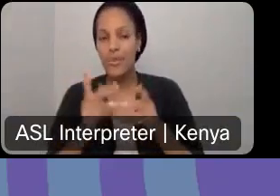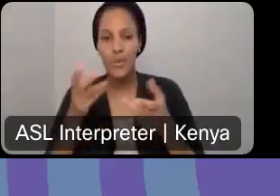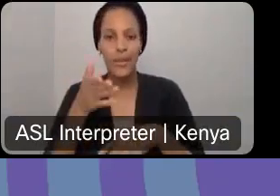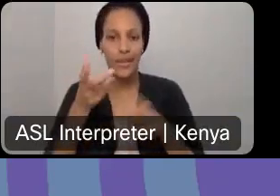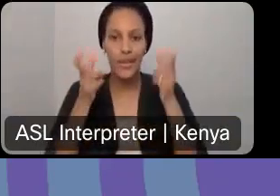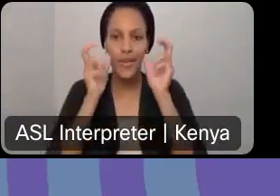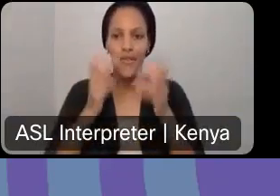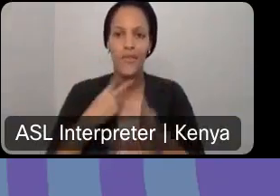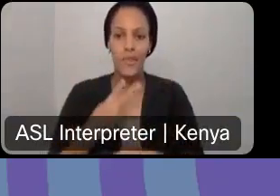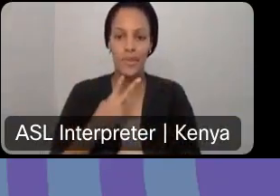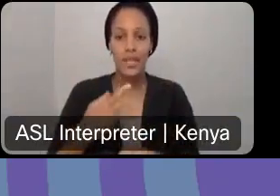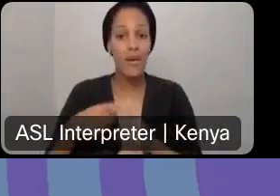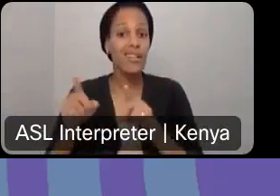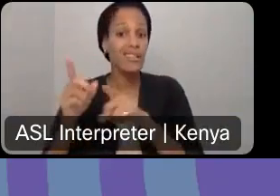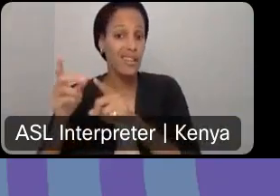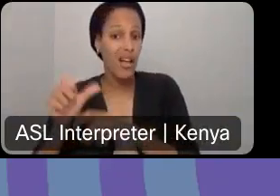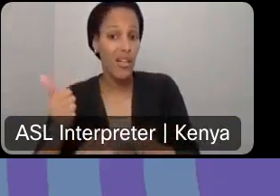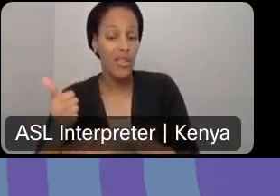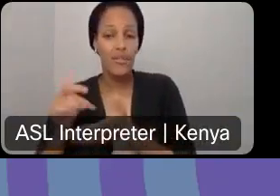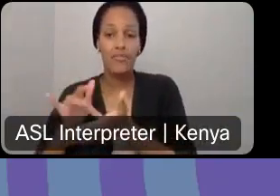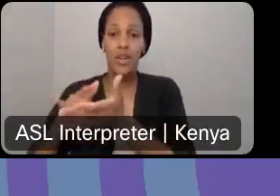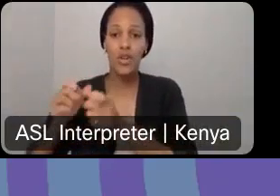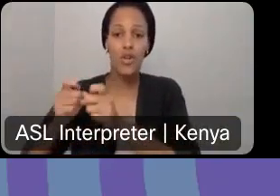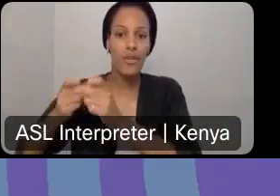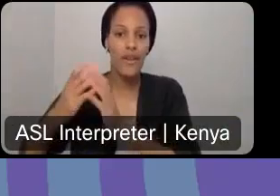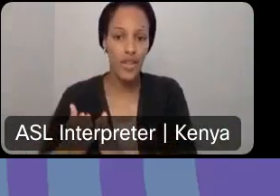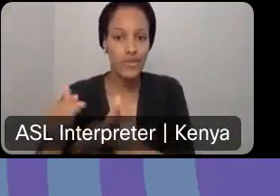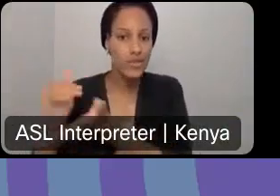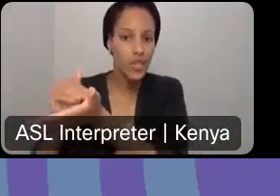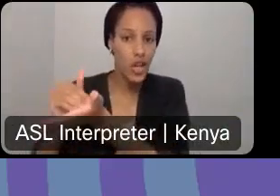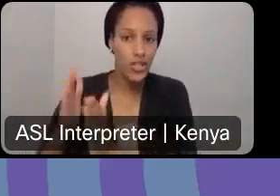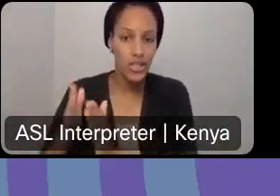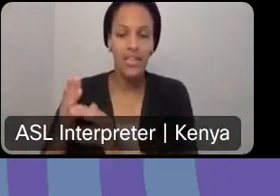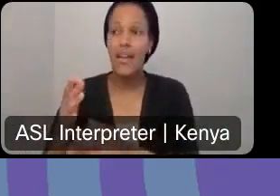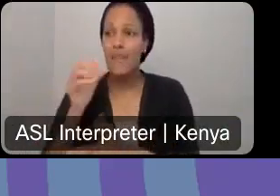medical providers may dismiss or misunderstand their experiences.